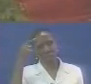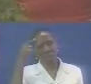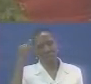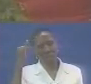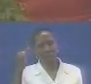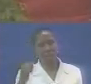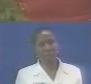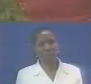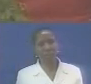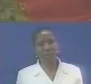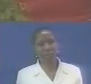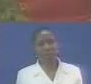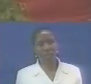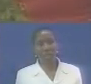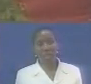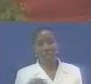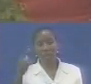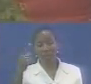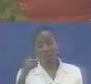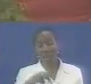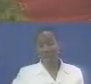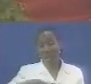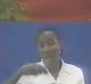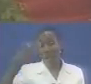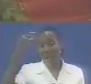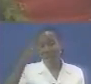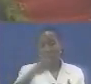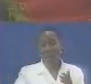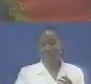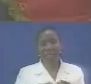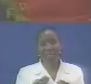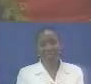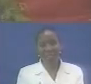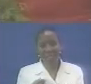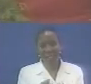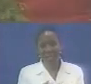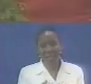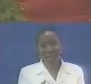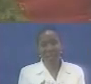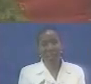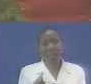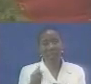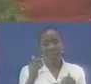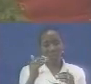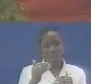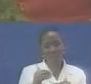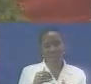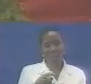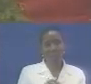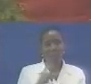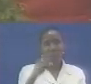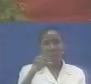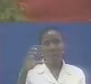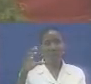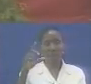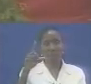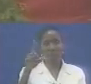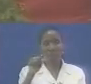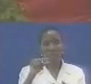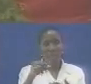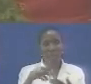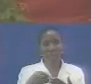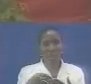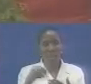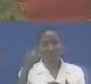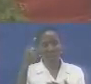sand, this administration is engaged in efforts to reduce its costs from approximately $120 for a load